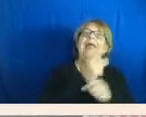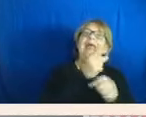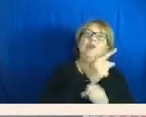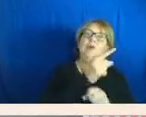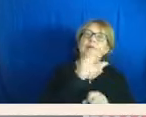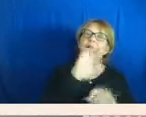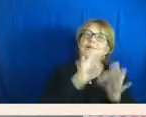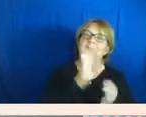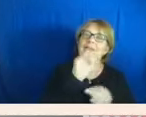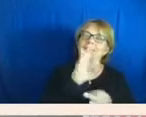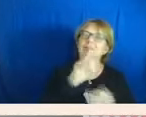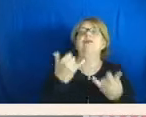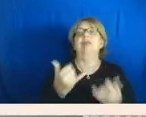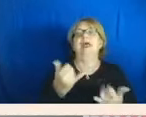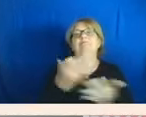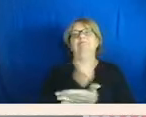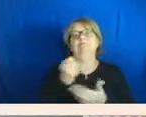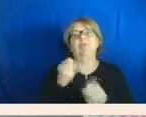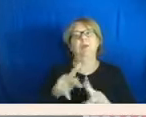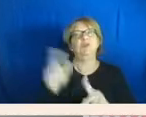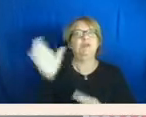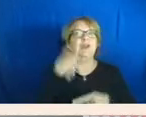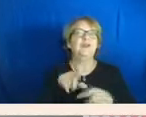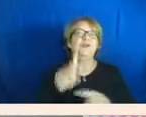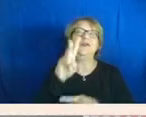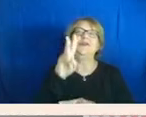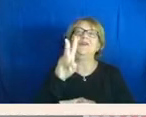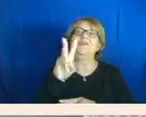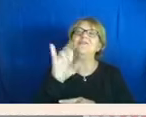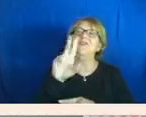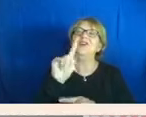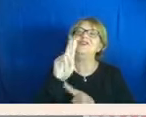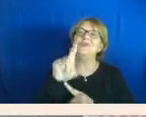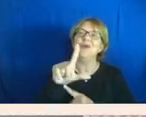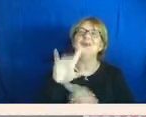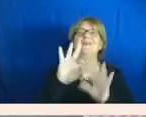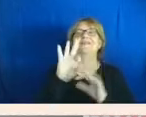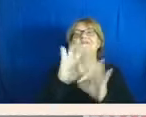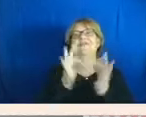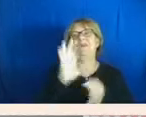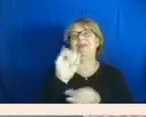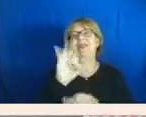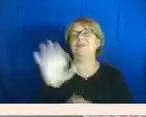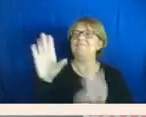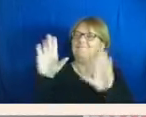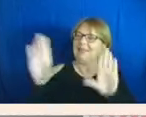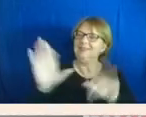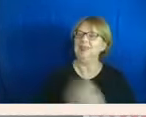it here during the virtual Family Cafe. Excellent. All right. We So look forward